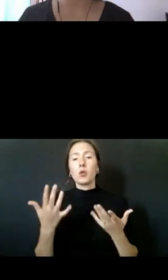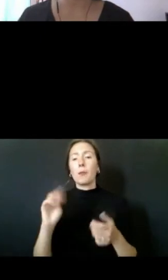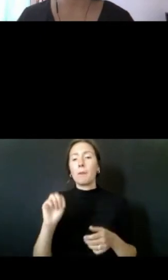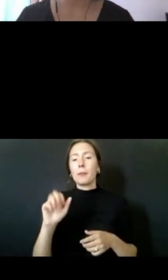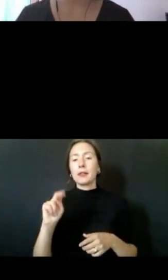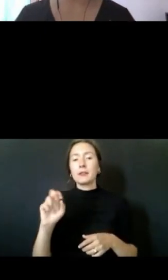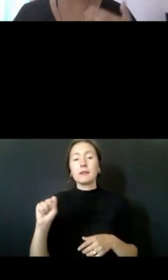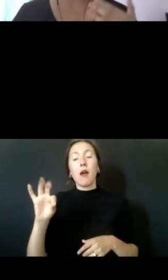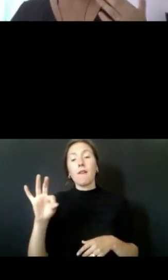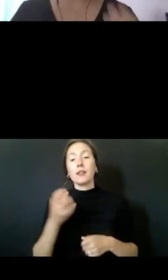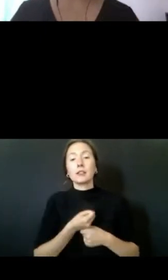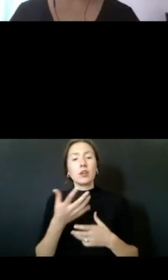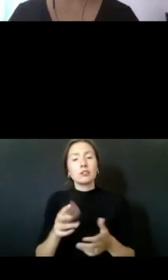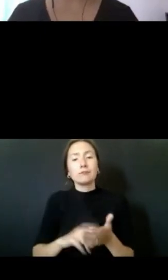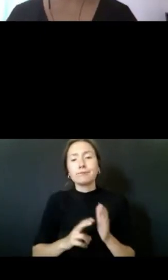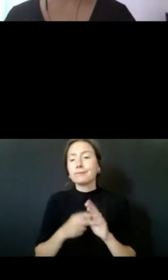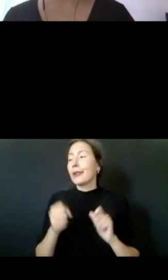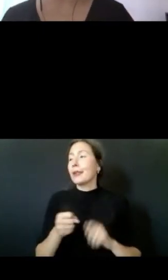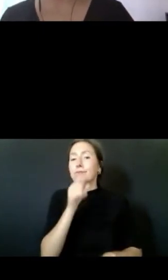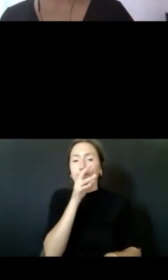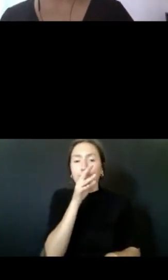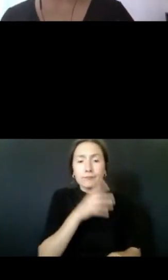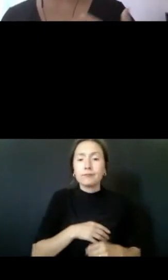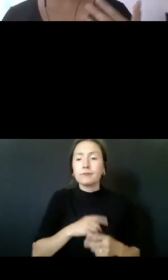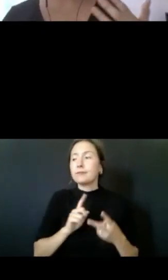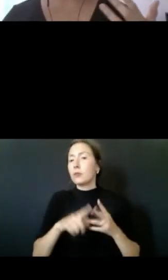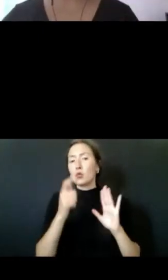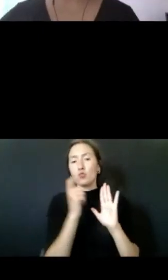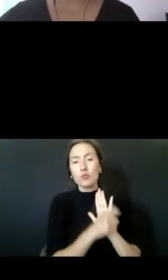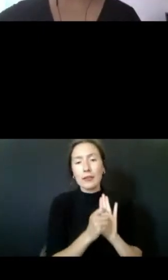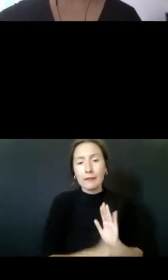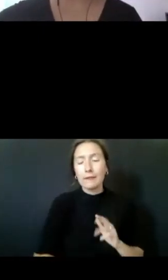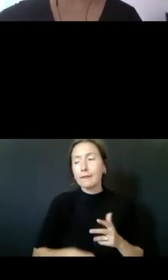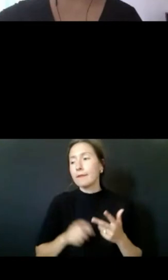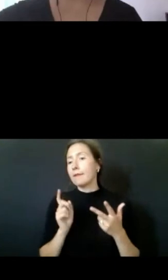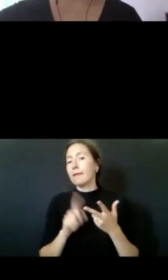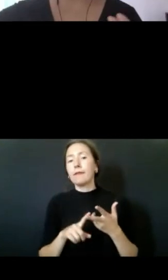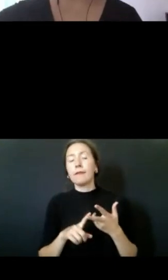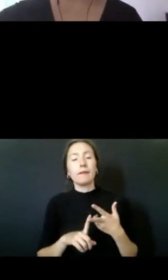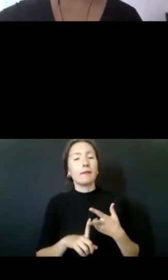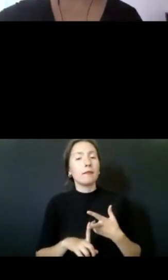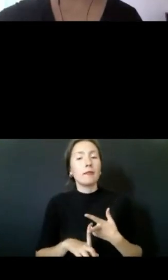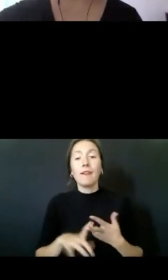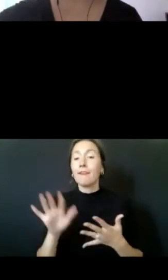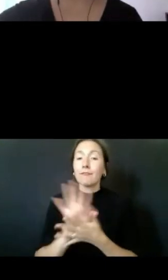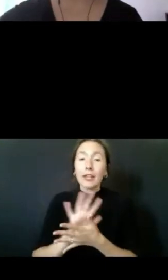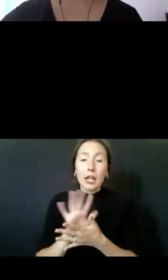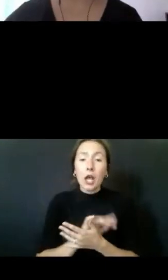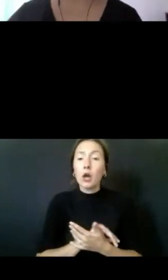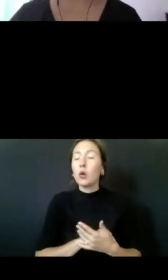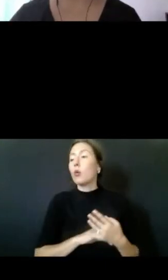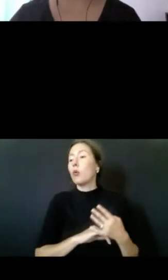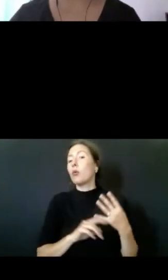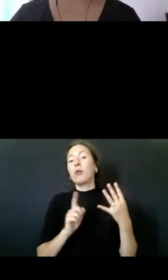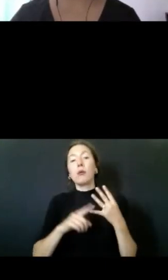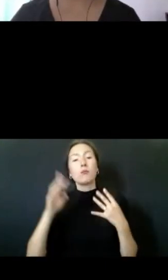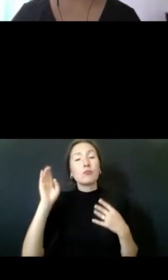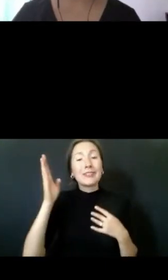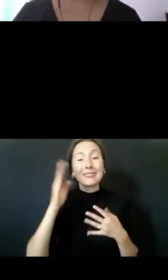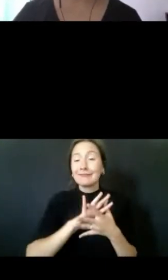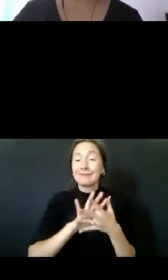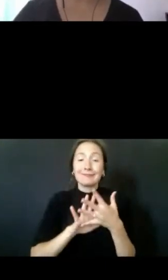they've learned and how they've learned it. So examples of using multiple means of expression, again, are exactly what I say. You can do